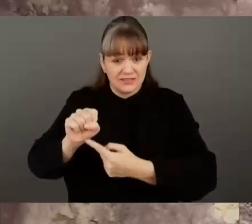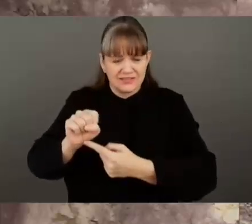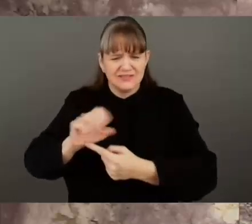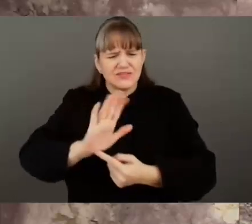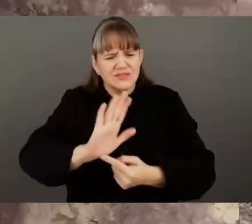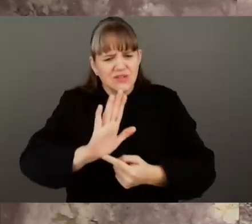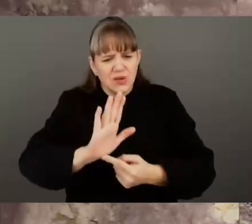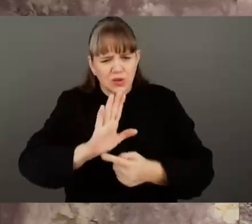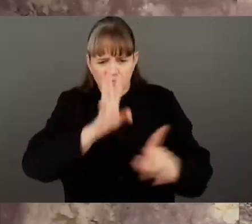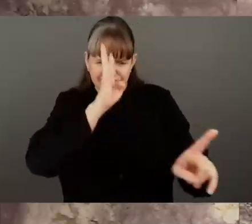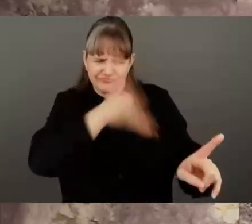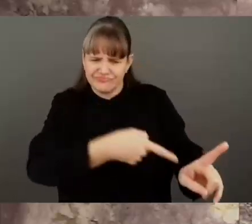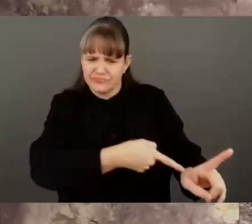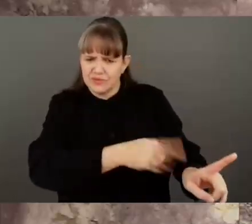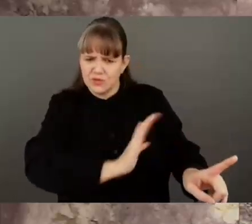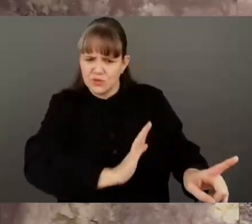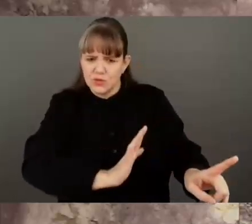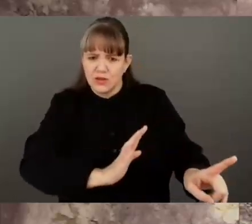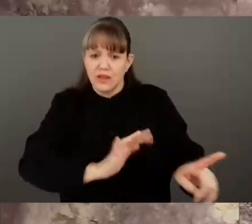helping the situation.